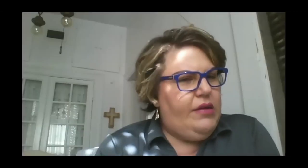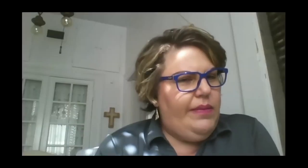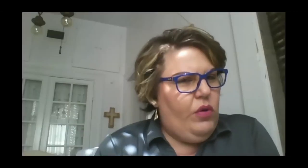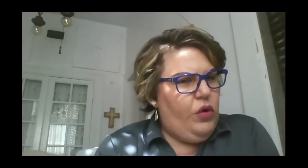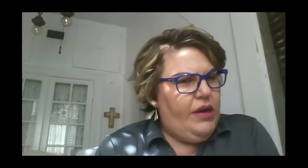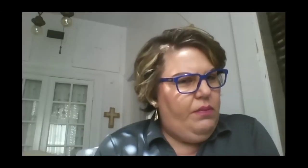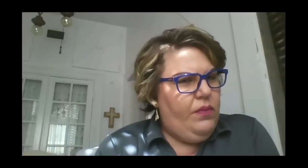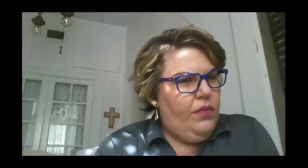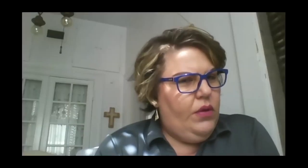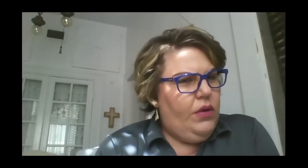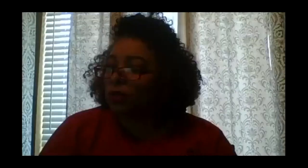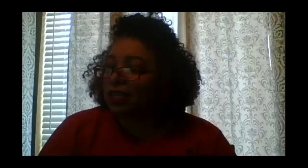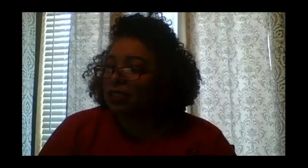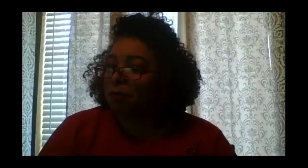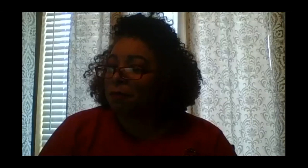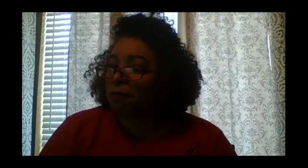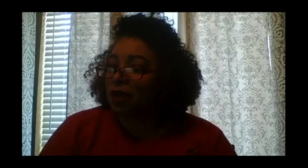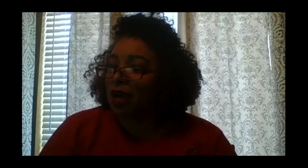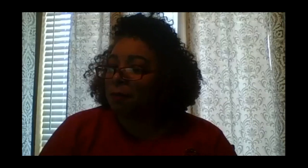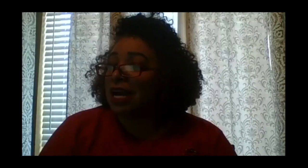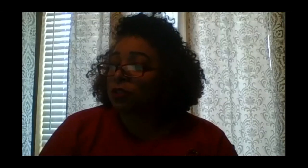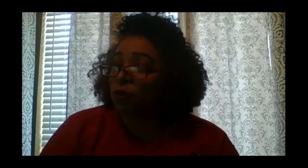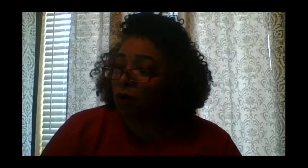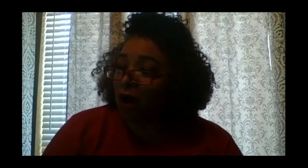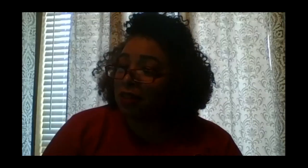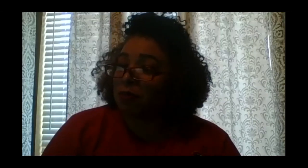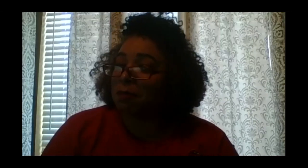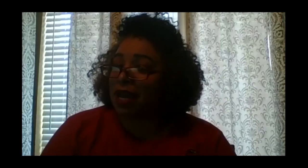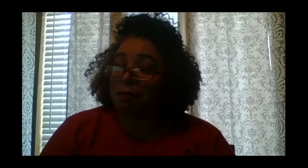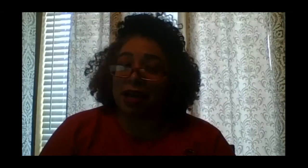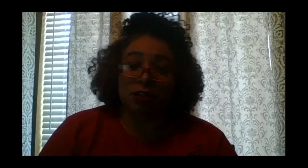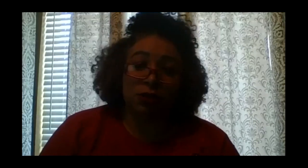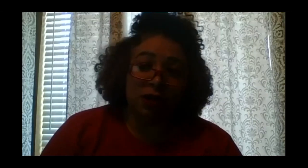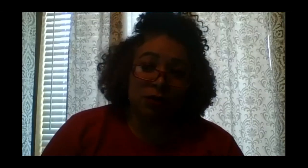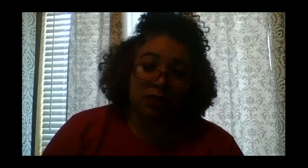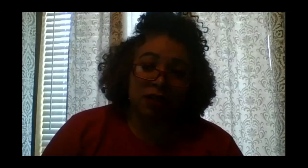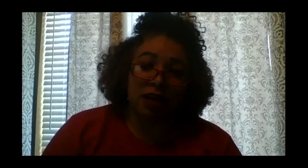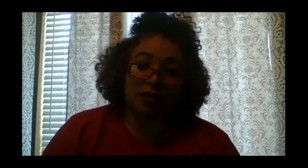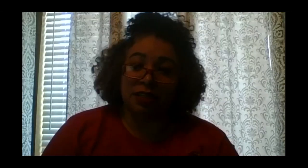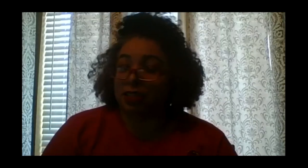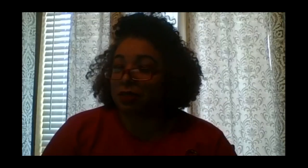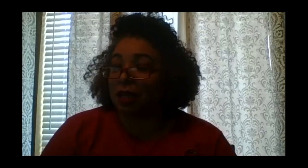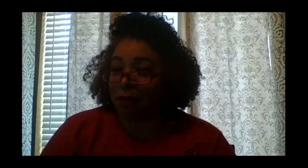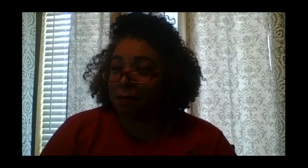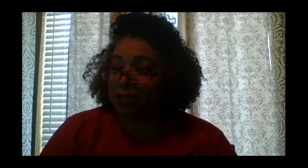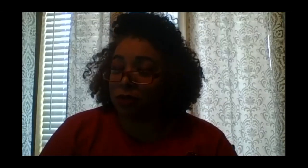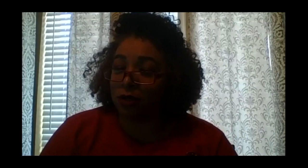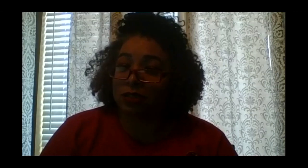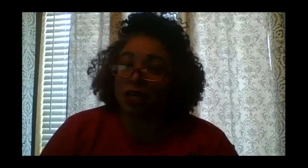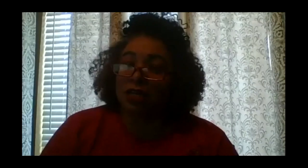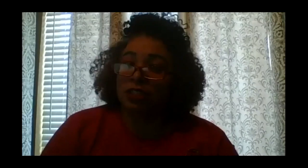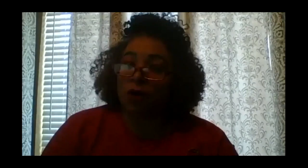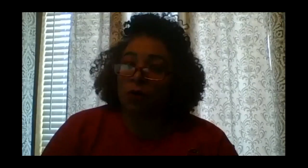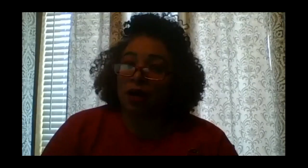Say that to me one more time. Well, the student is been out of school for a while, and they've been paying back their student loans. They've been paying back student